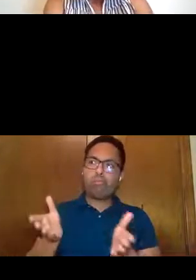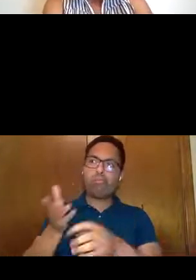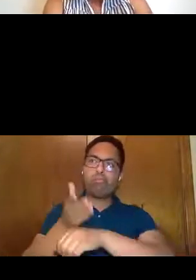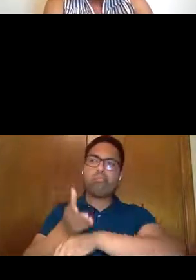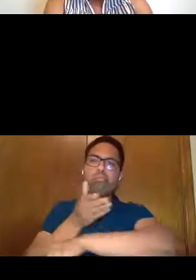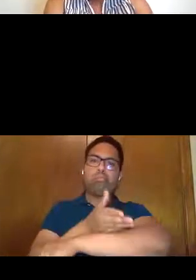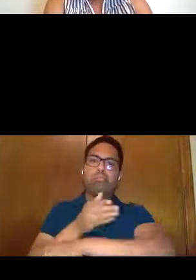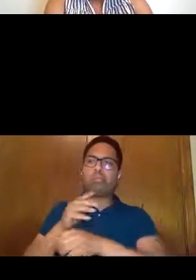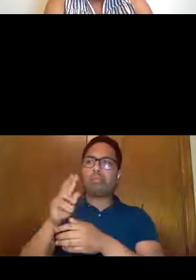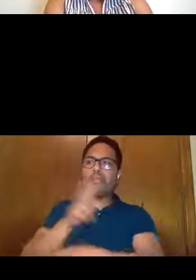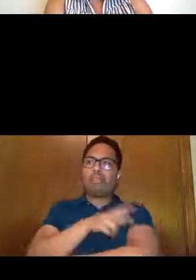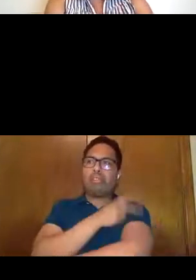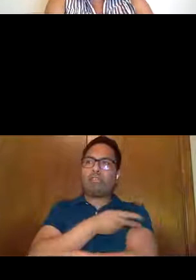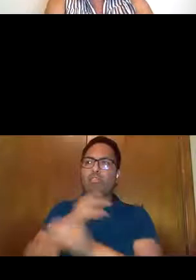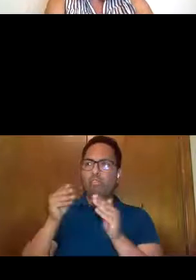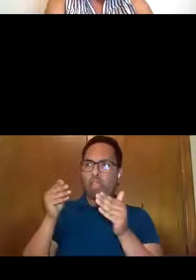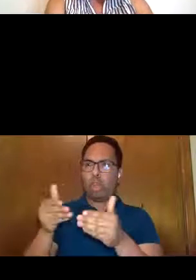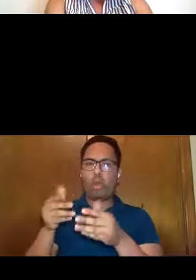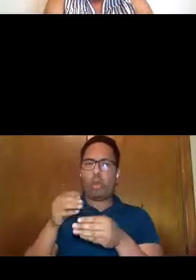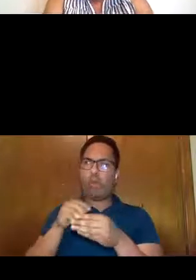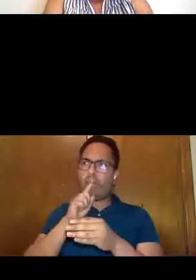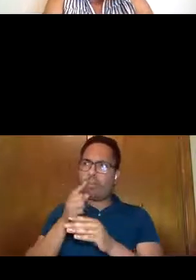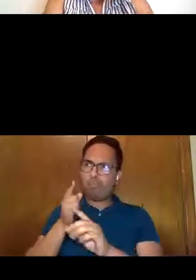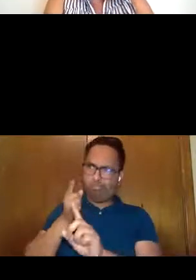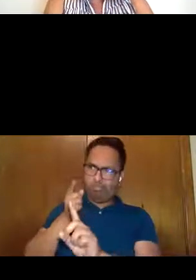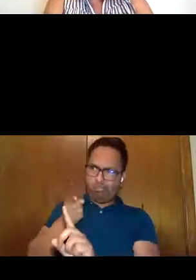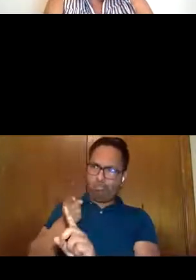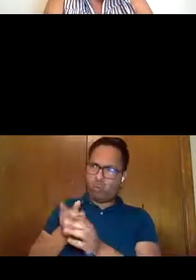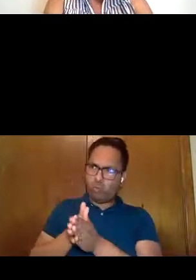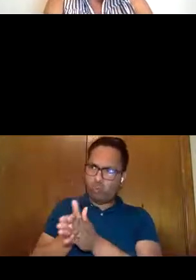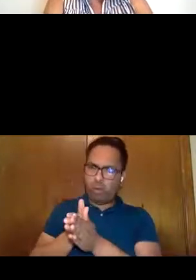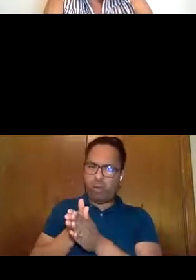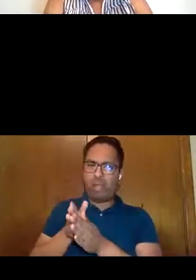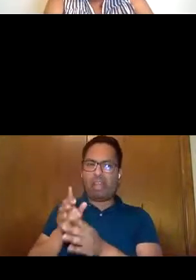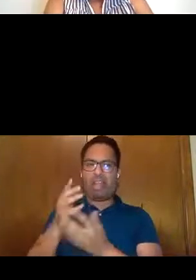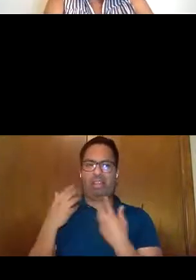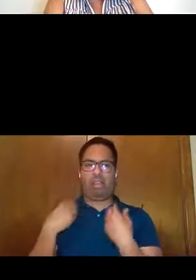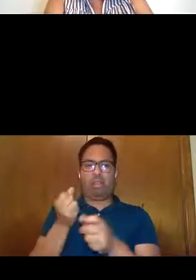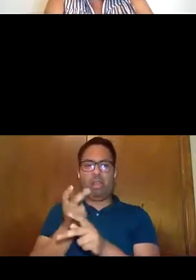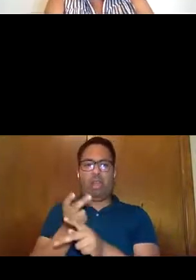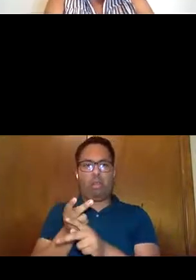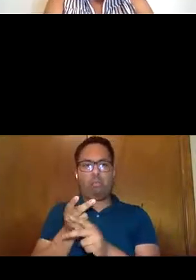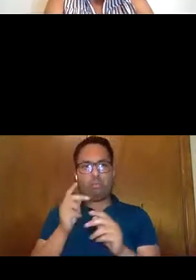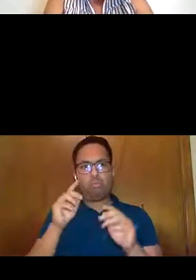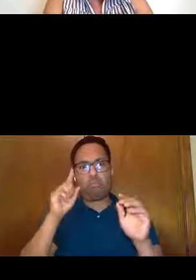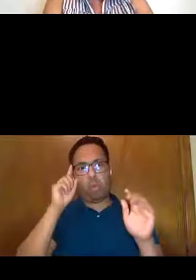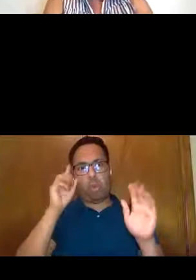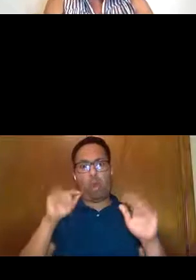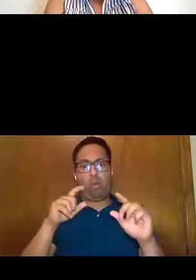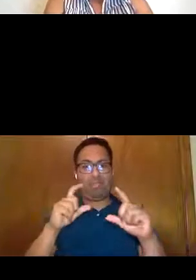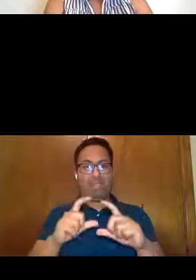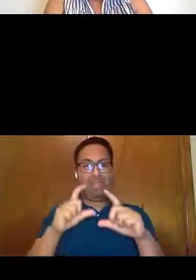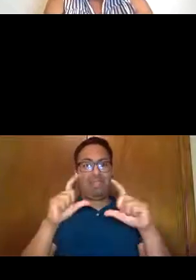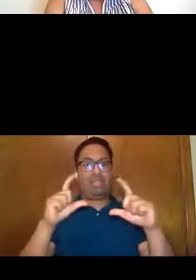technology-enabled, and insight-driven healthcare. Hopefully this gives you an idea of the landscape and what some of